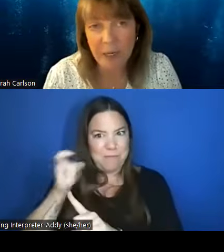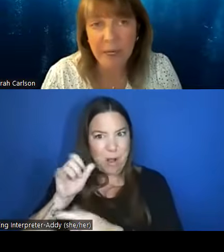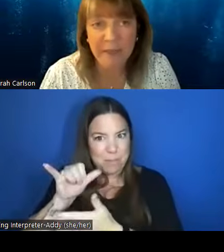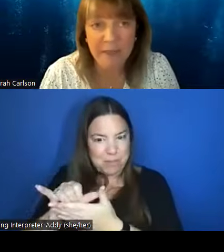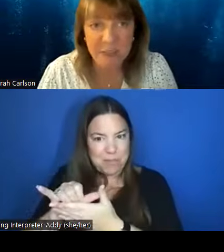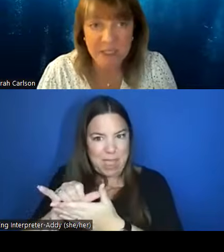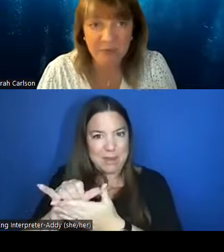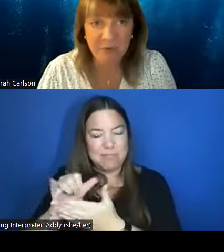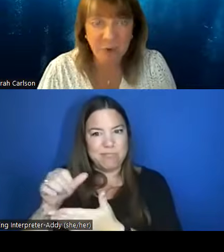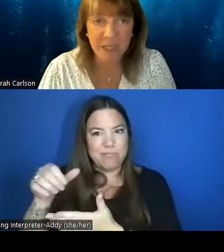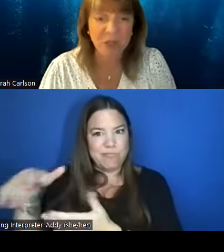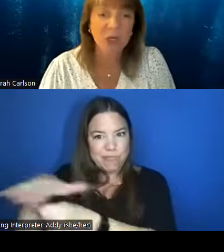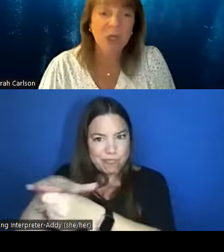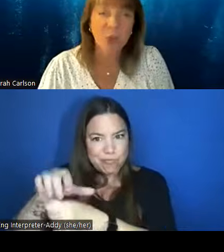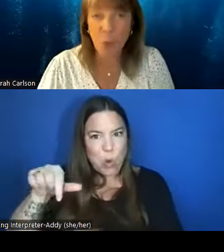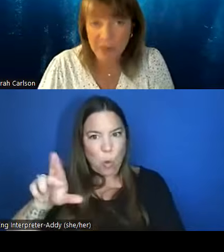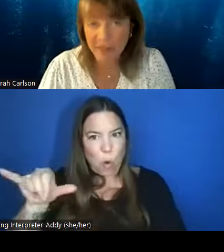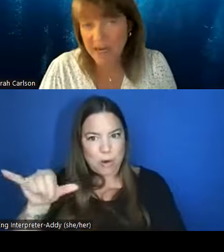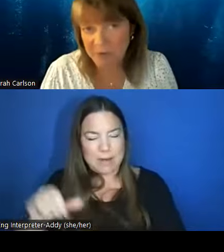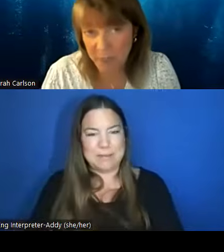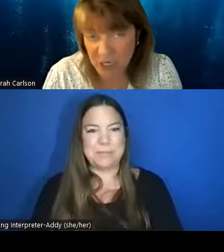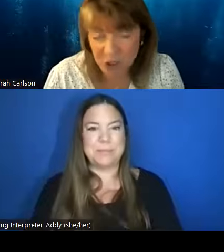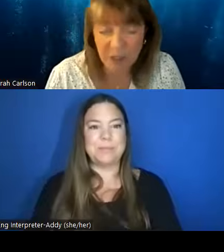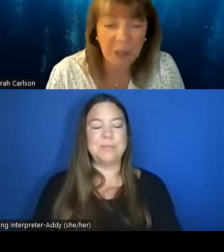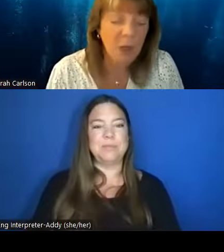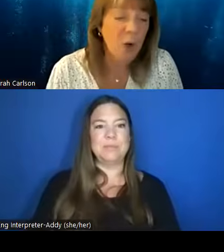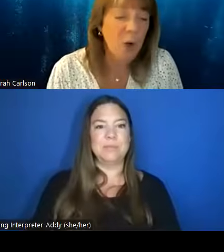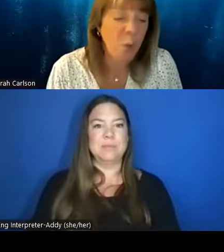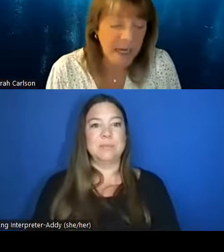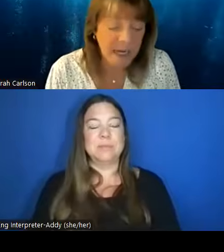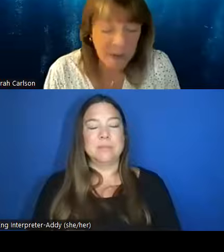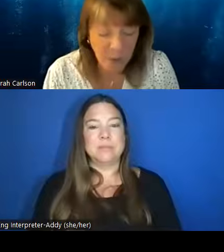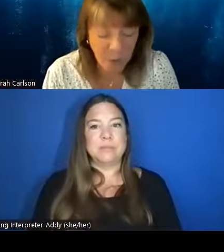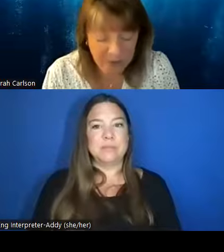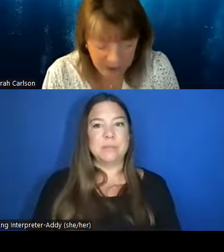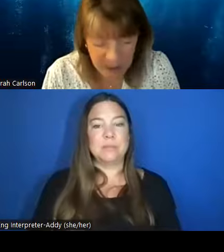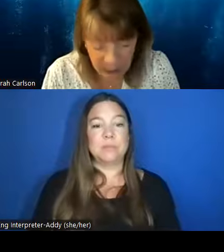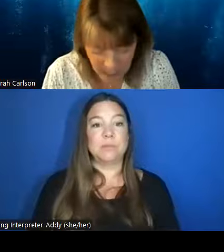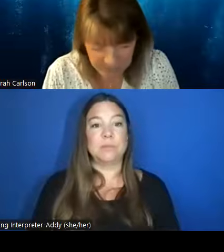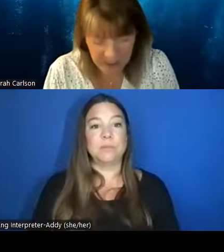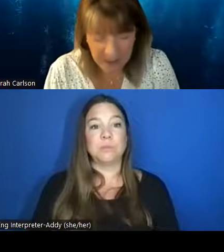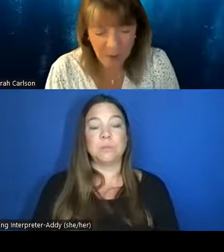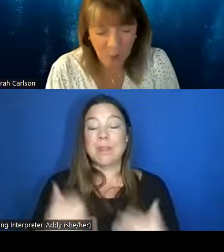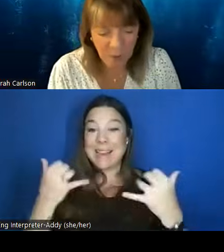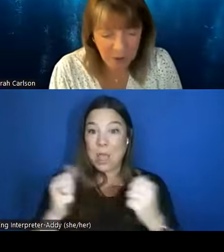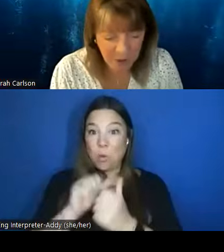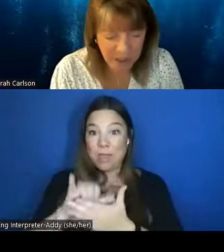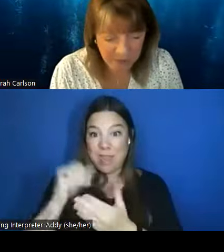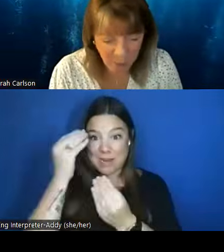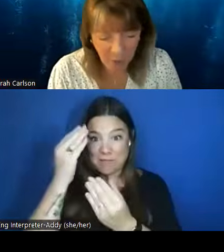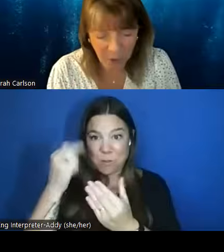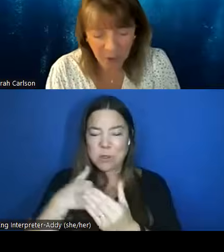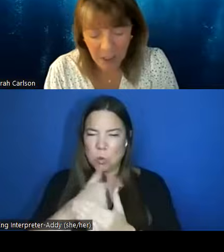cargo and this specific voyage. So with that information, we were fairly confident that we were